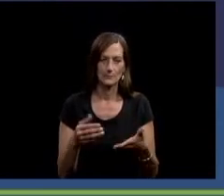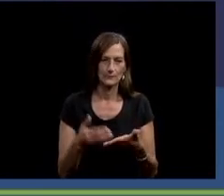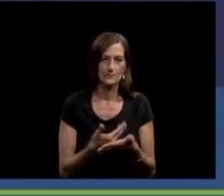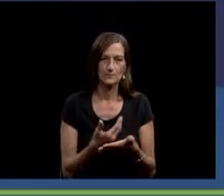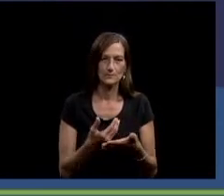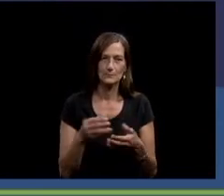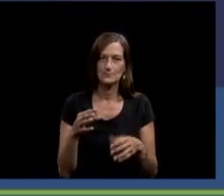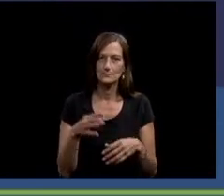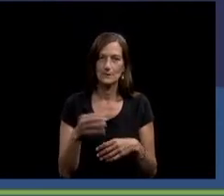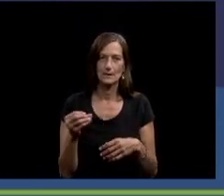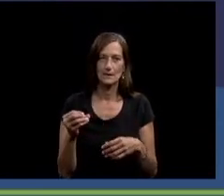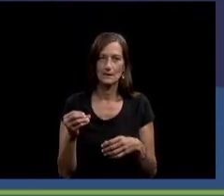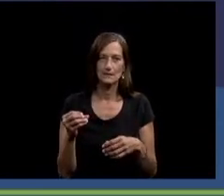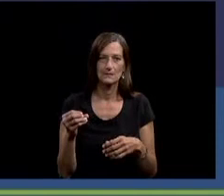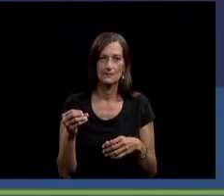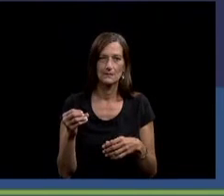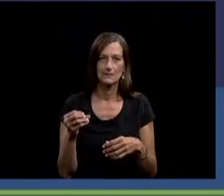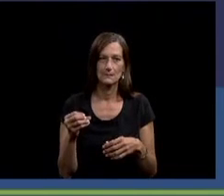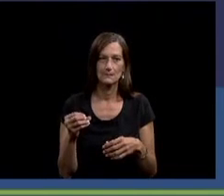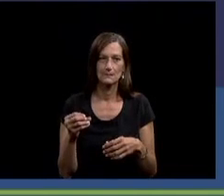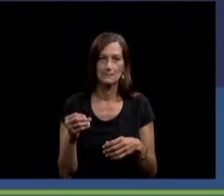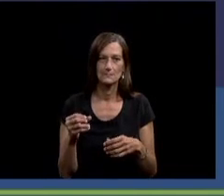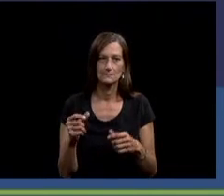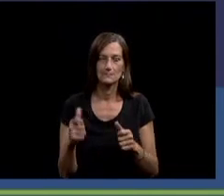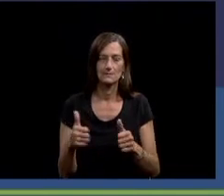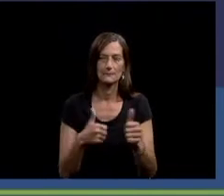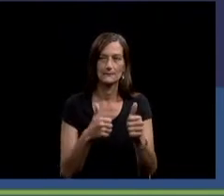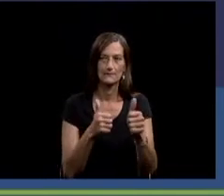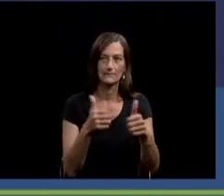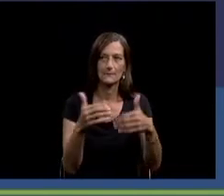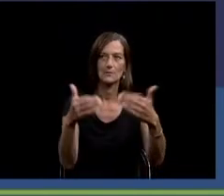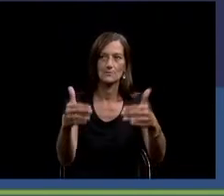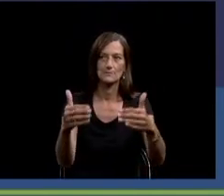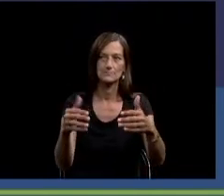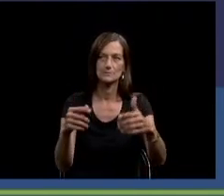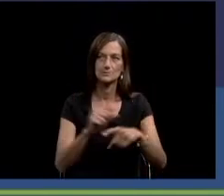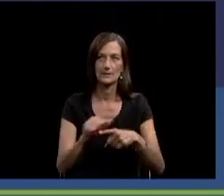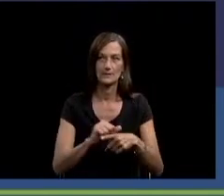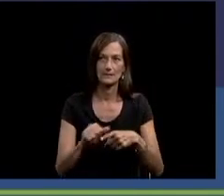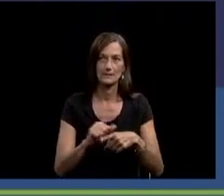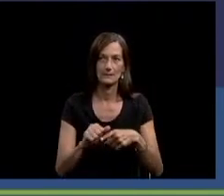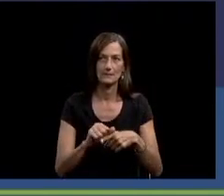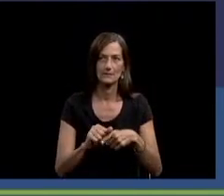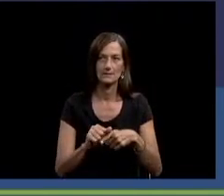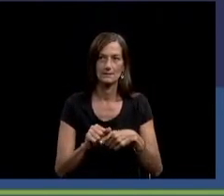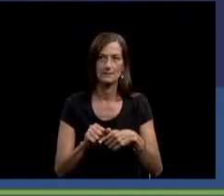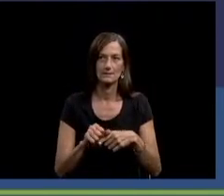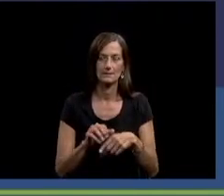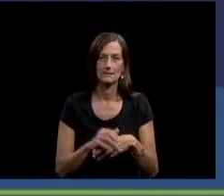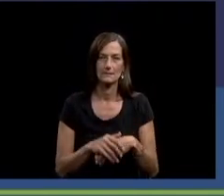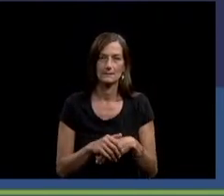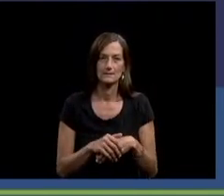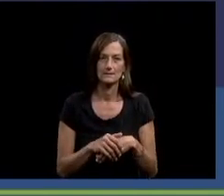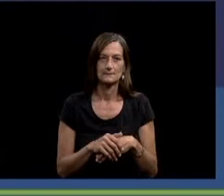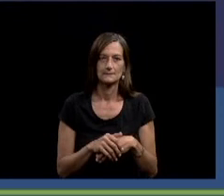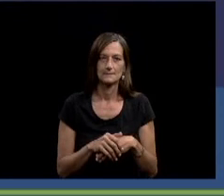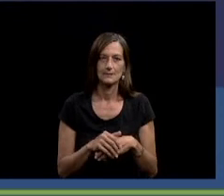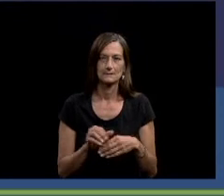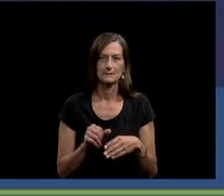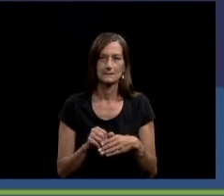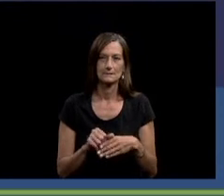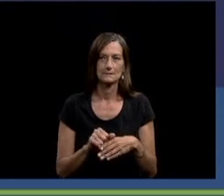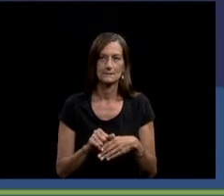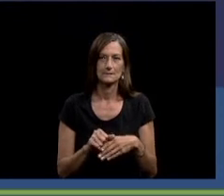training on implicit bias, civilian interaction training, de-escalation training, interaction with deaf drivers,